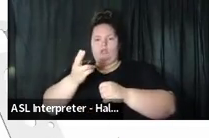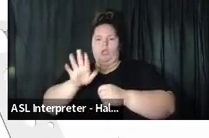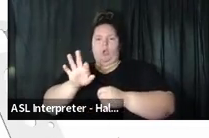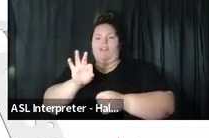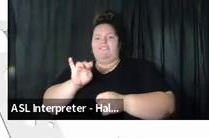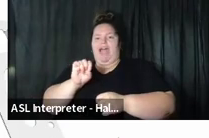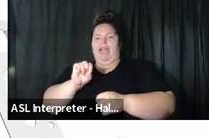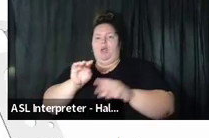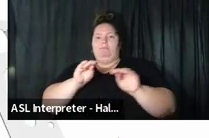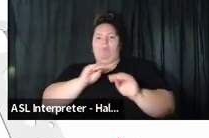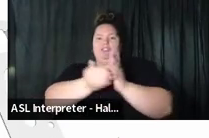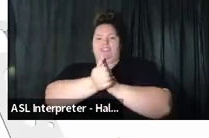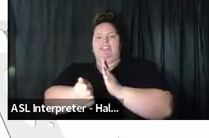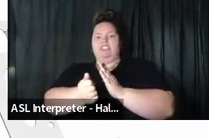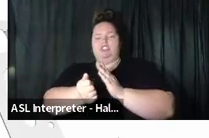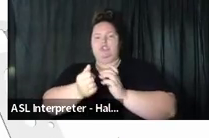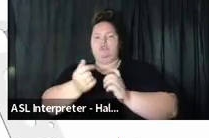combination.